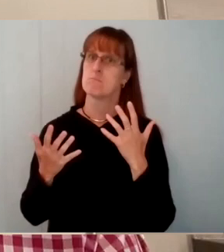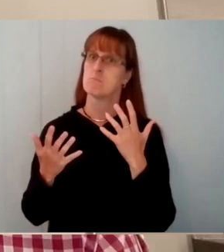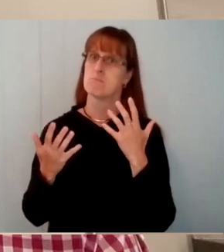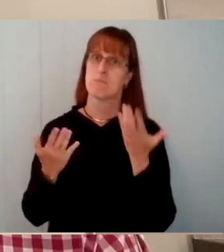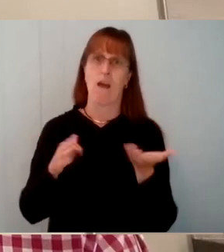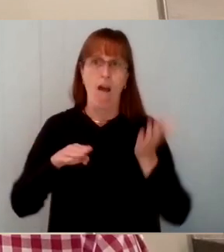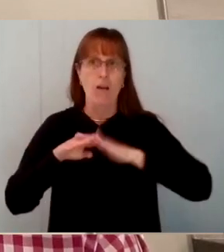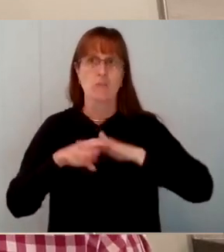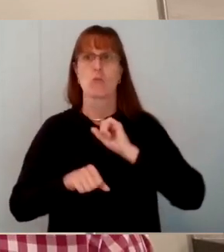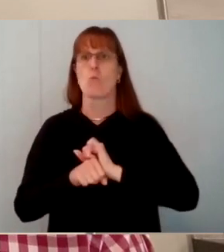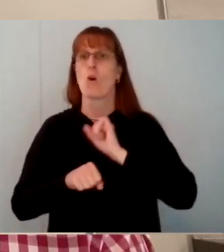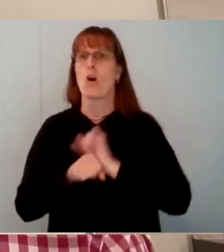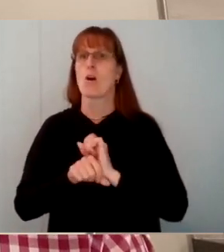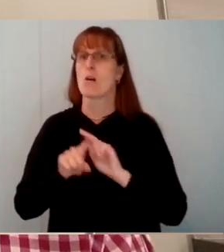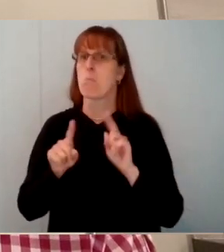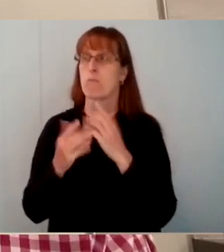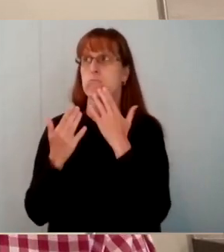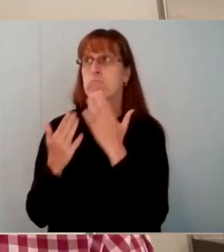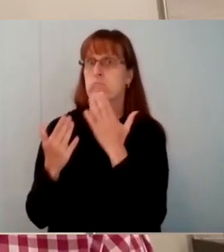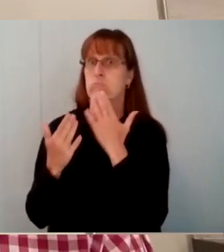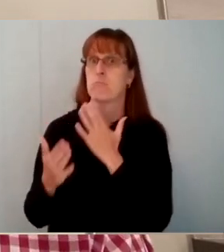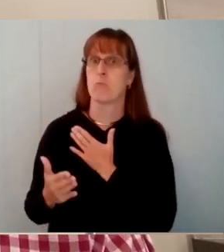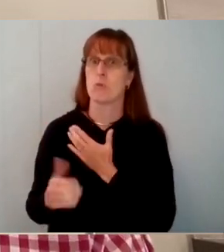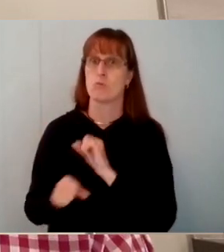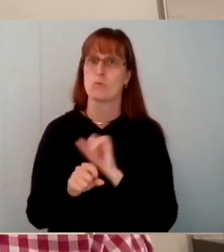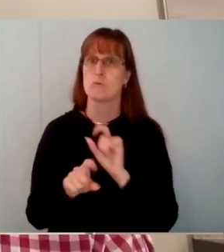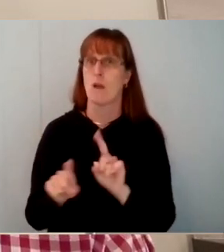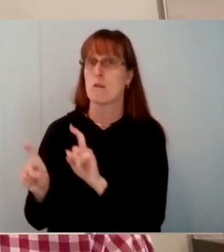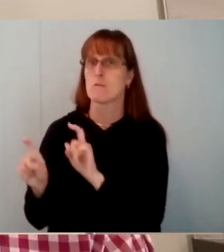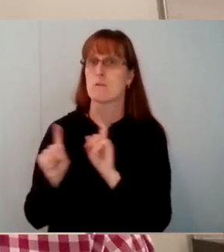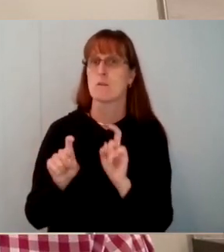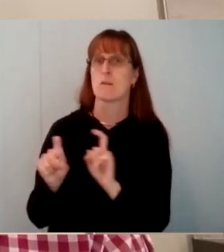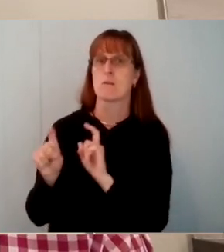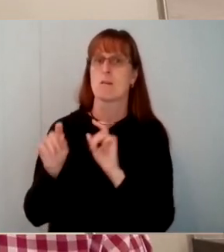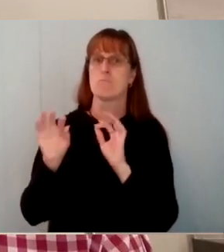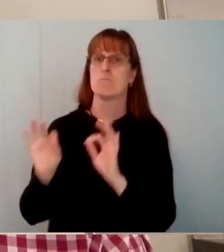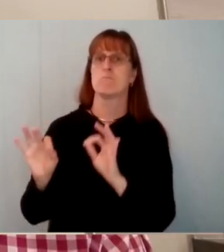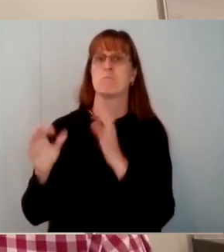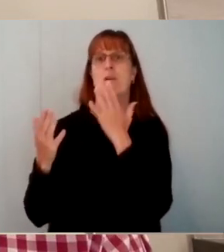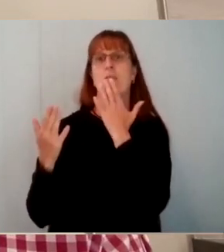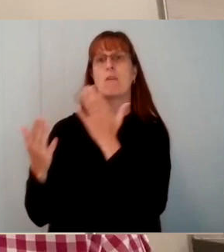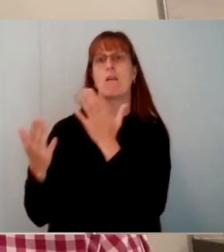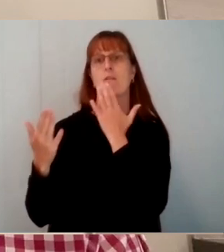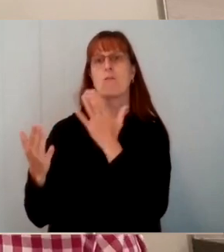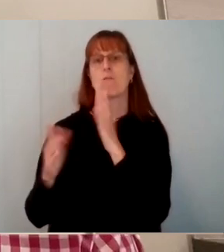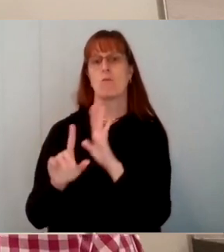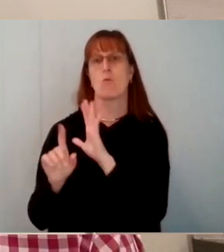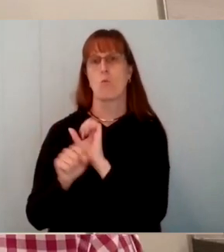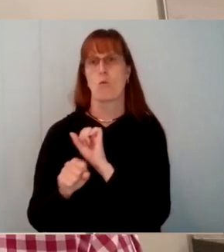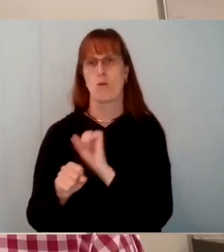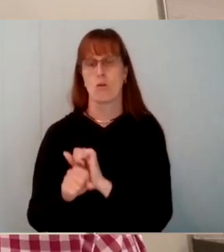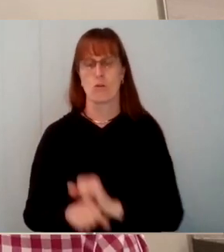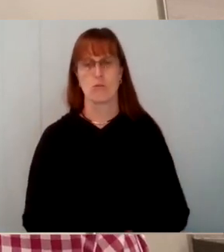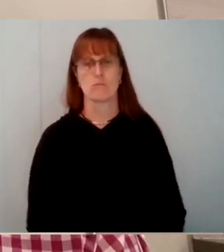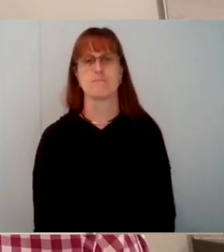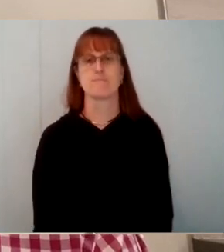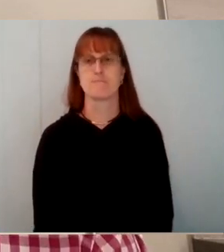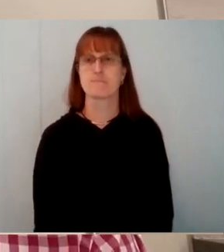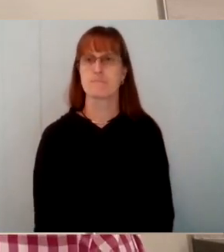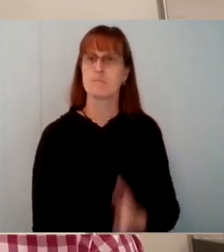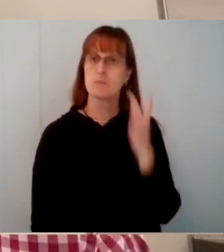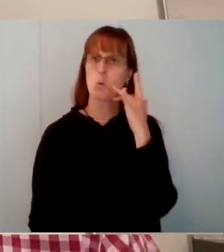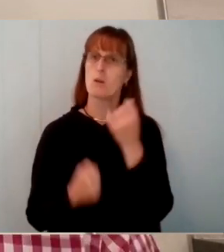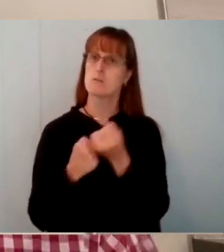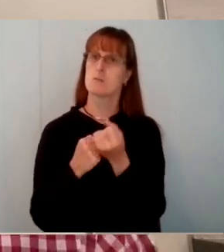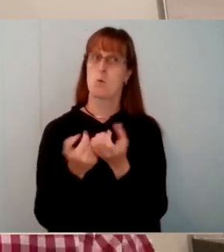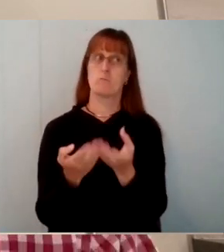that's an incredible additional workload put on our third shift lab team on the Haywood campus, and we appreciate the great work you're